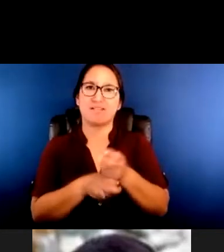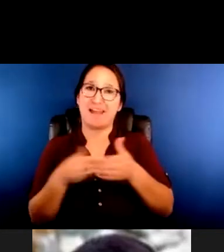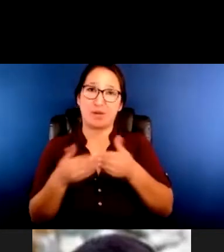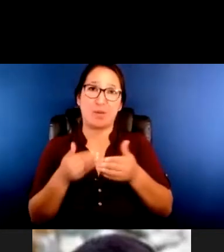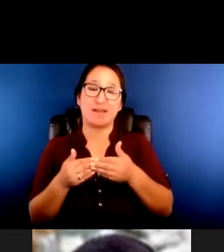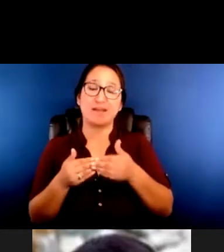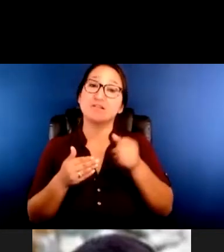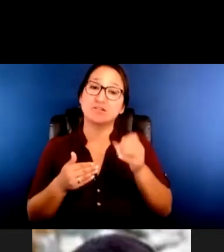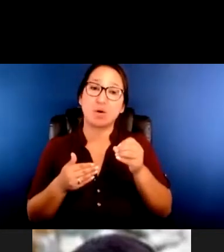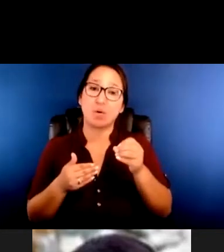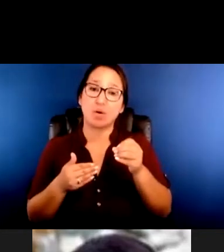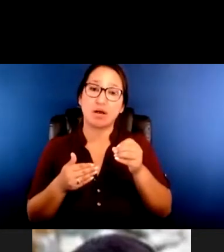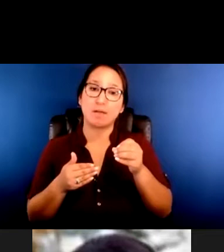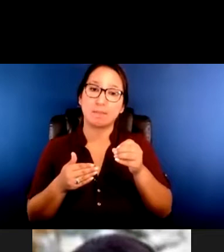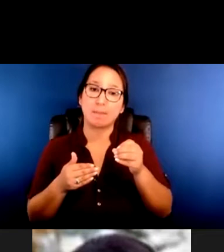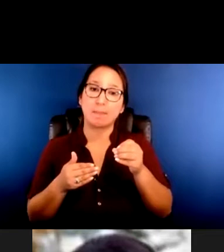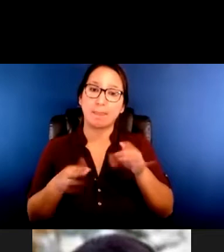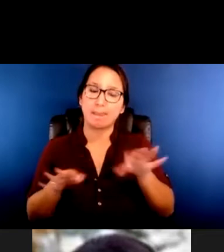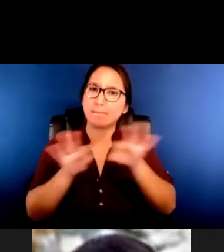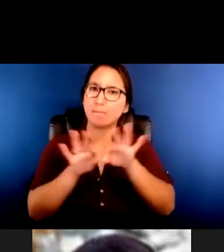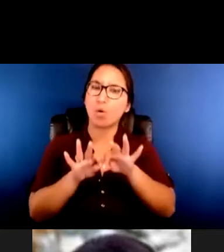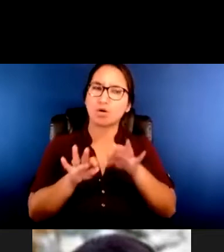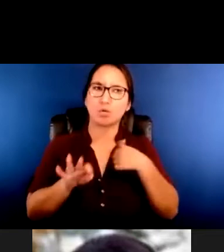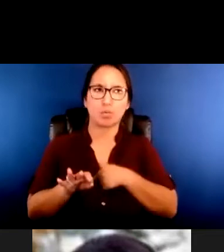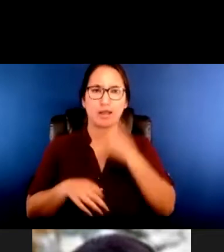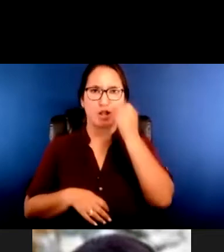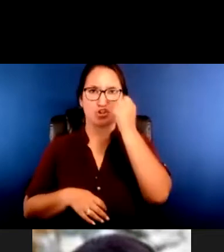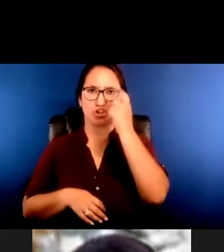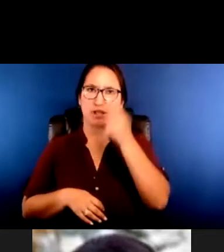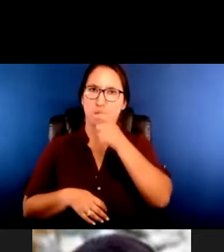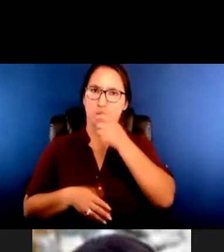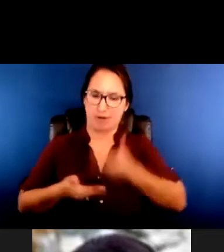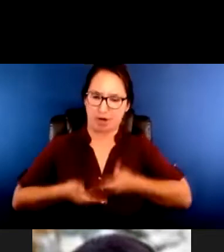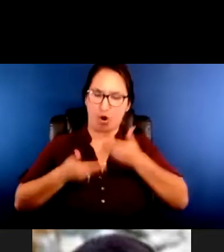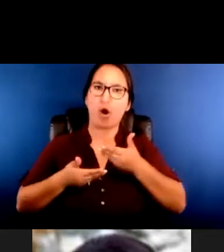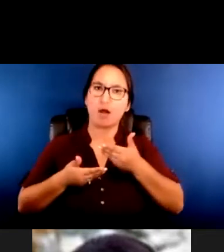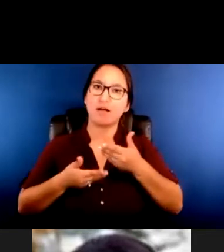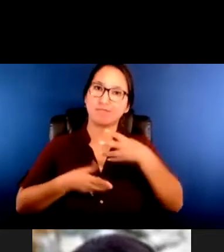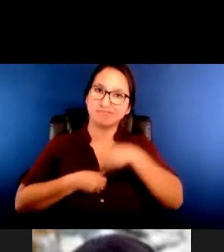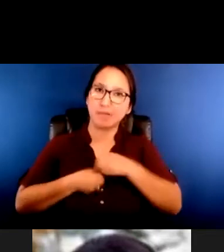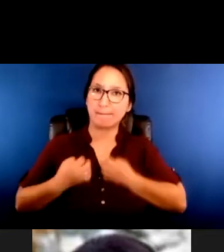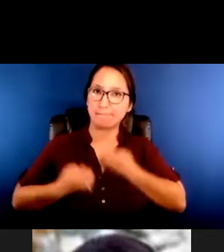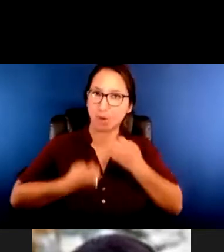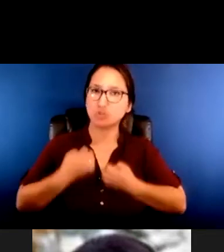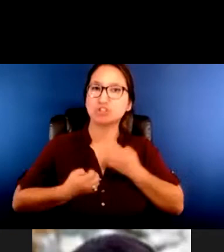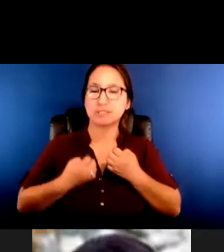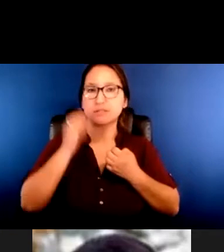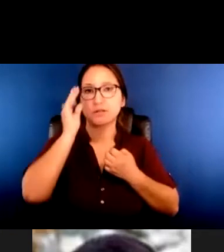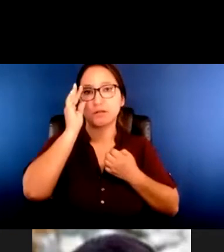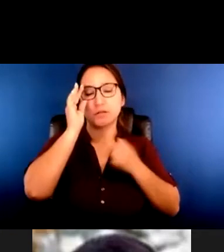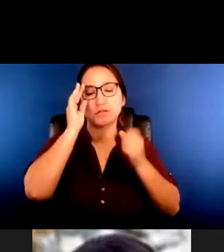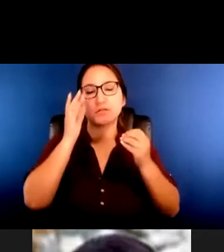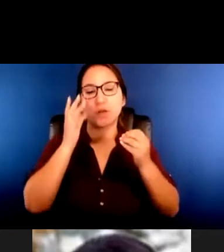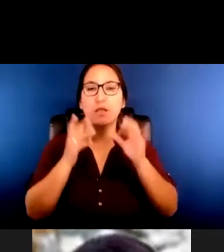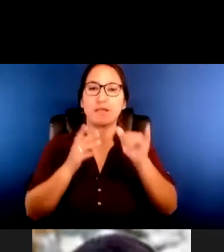we need to address who we are as people and emotions and really give kids agency to look themselves and things like that. So that's really all we're trying to